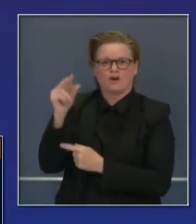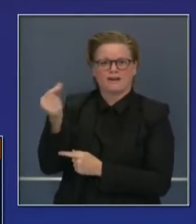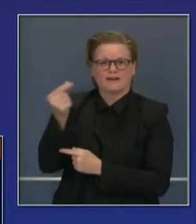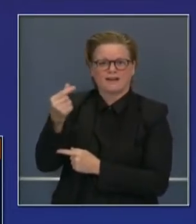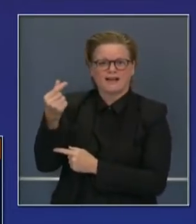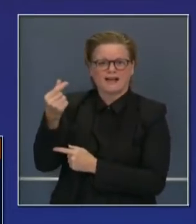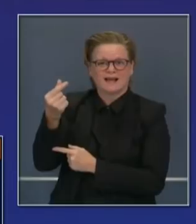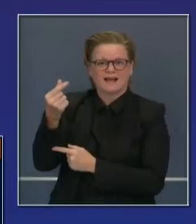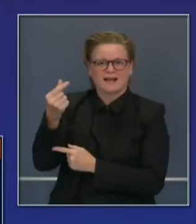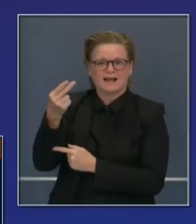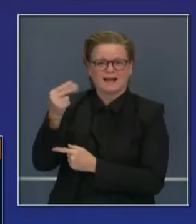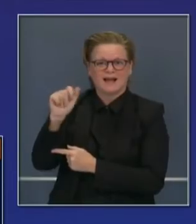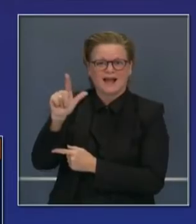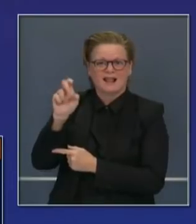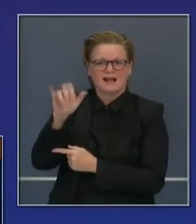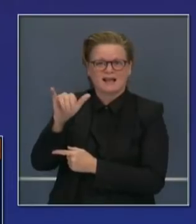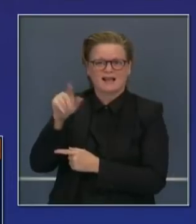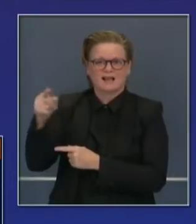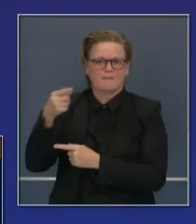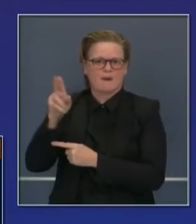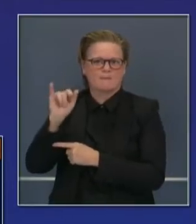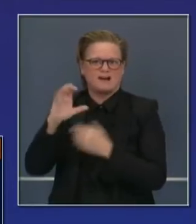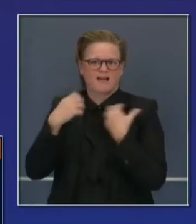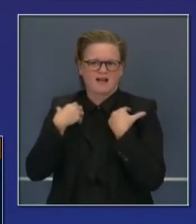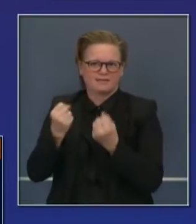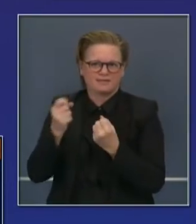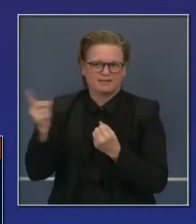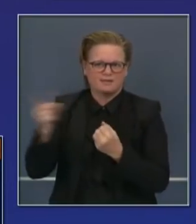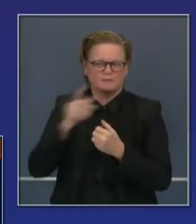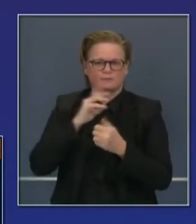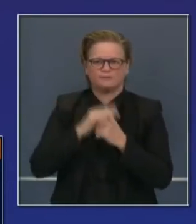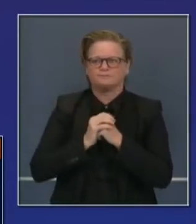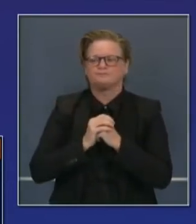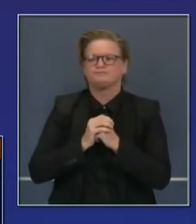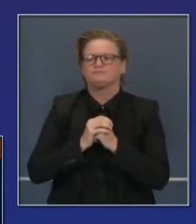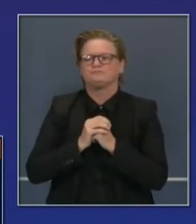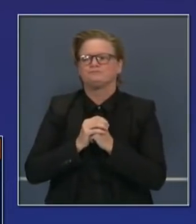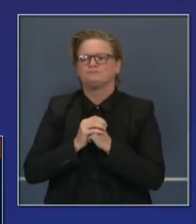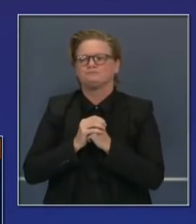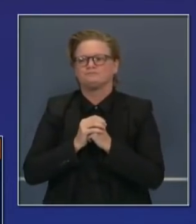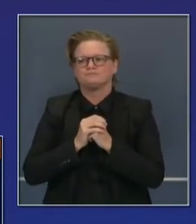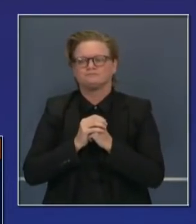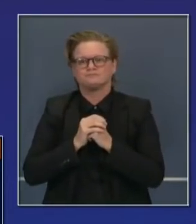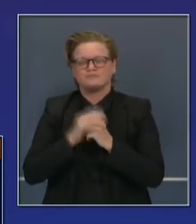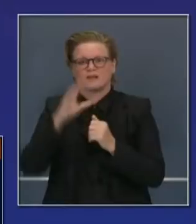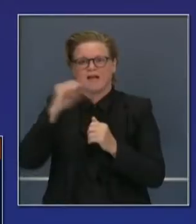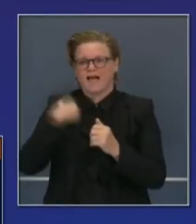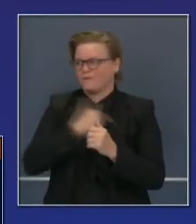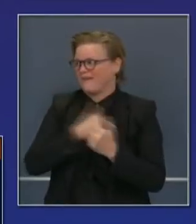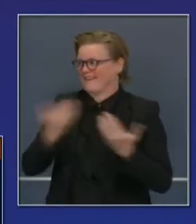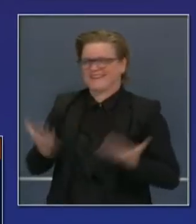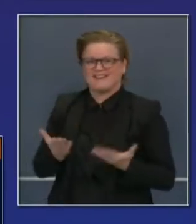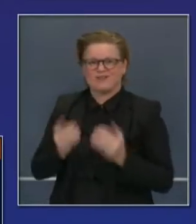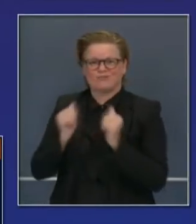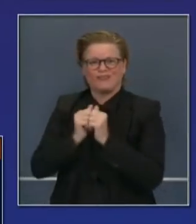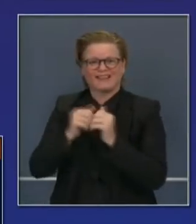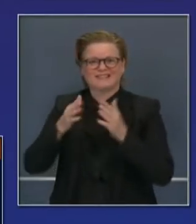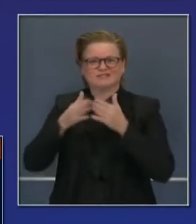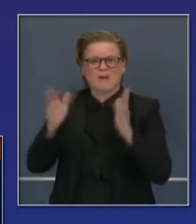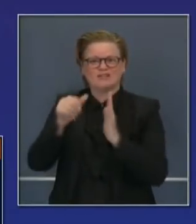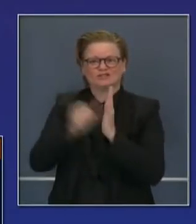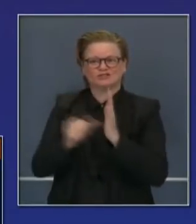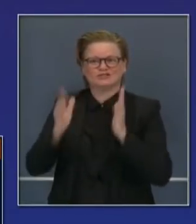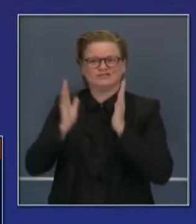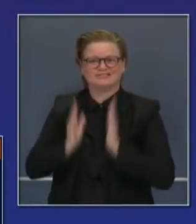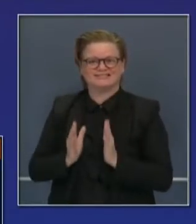health issues. And some of the other stresses that people are under, and she's available to talk about that as well. But I also